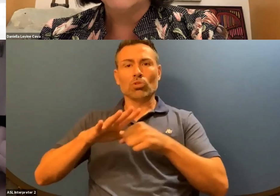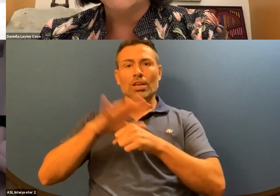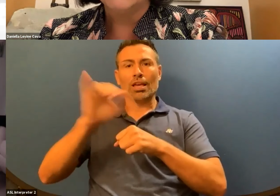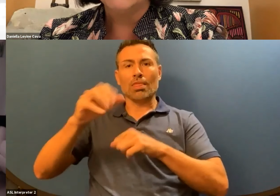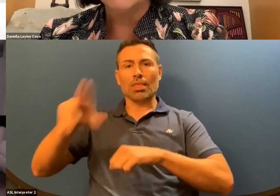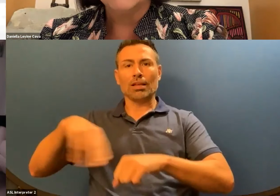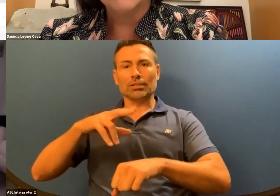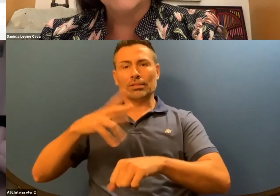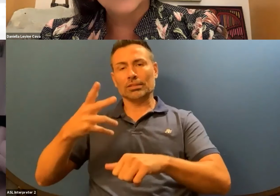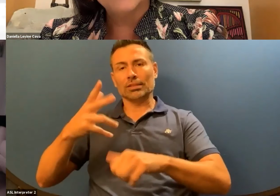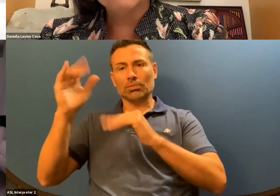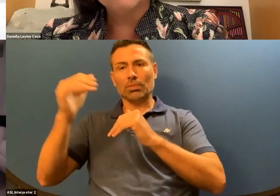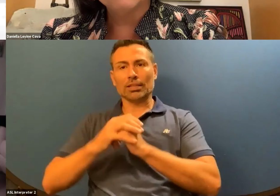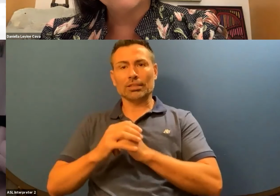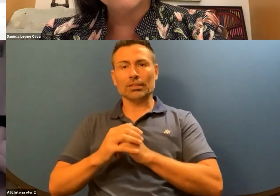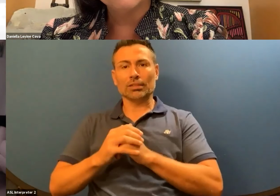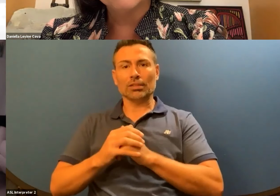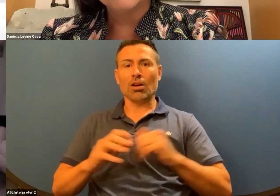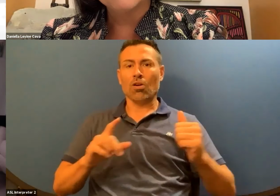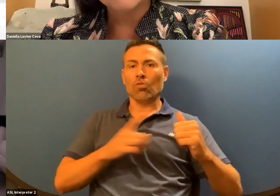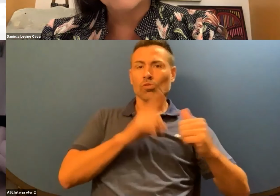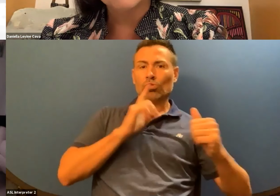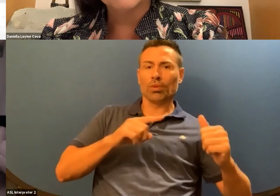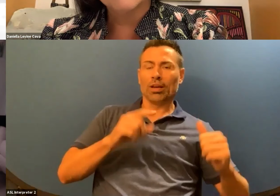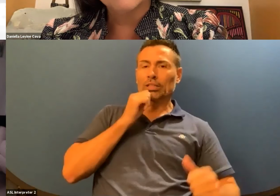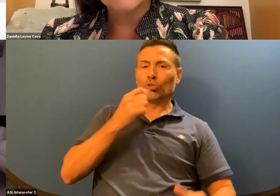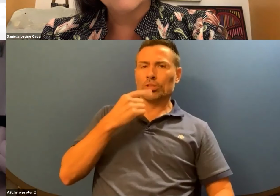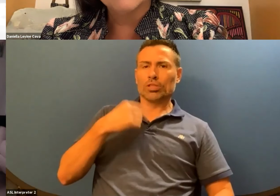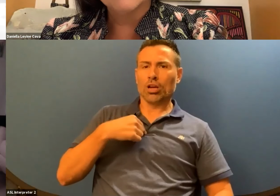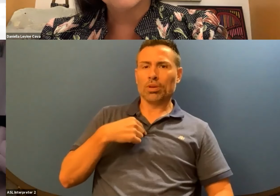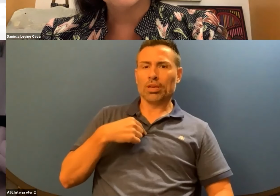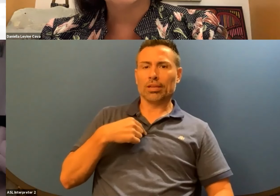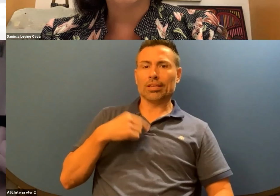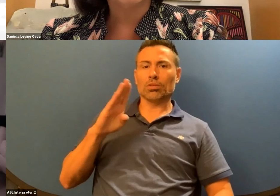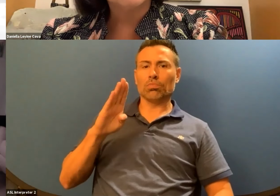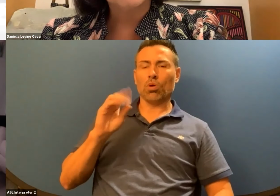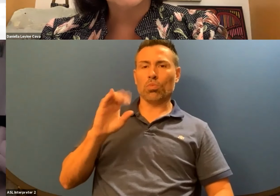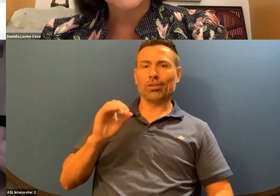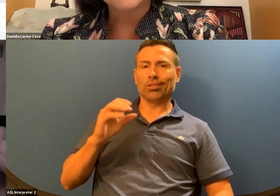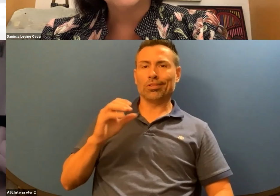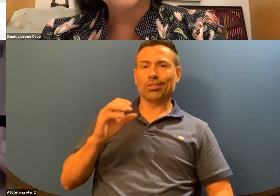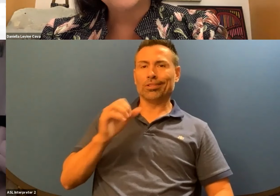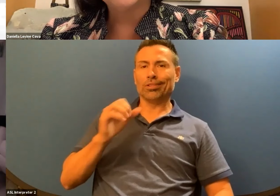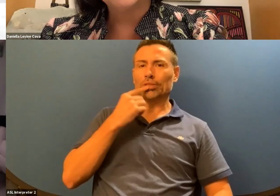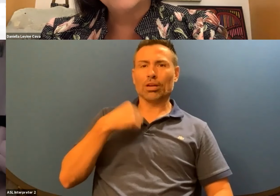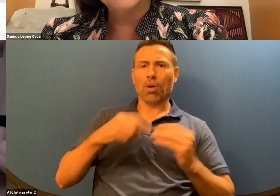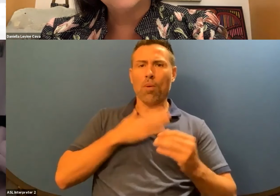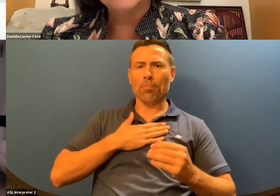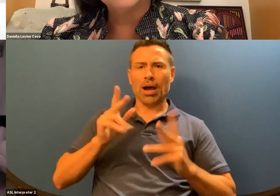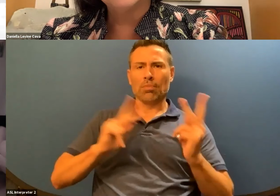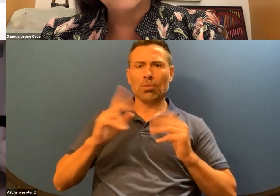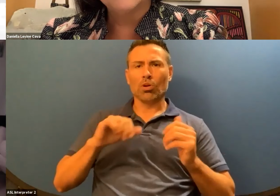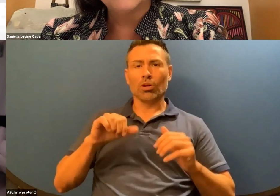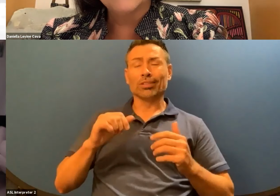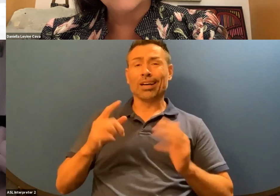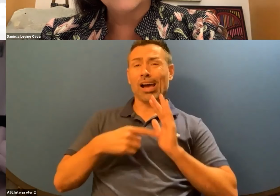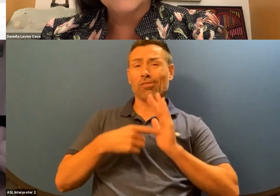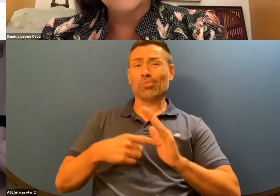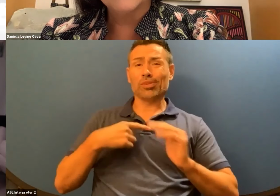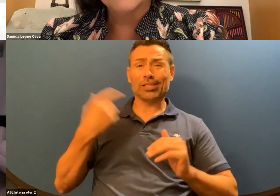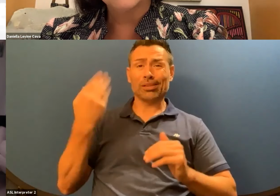let me respond. First of all, don't tell me, Commissioner Cava, about my people. I represent blue-collar people that work very hard. I don't know the